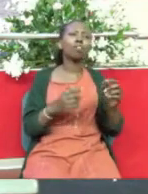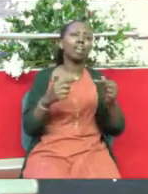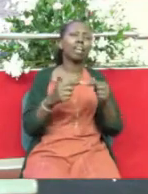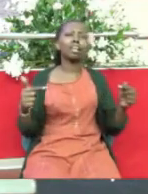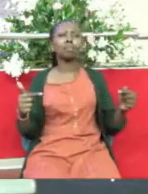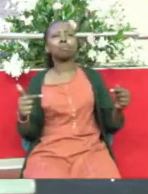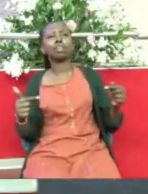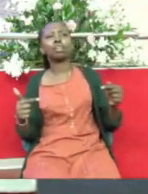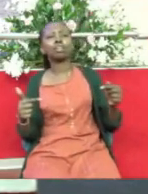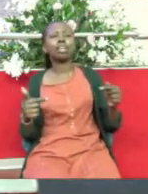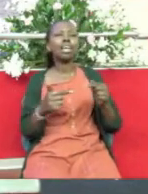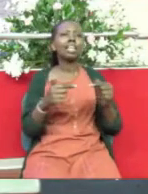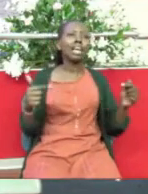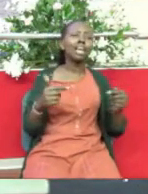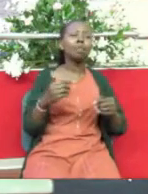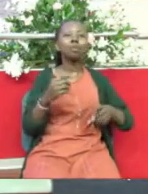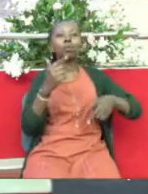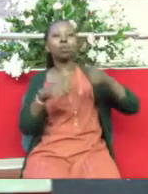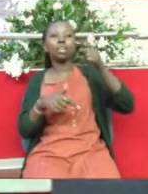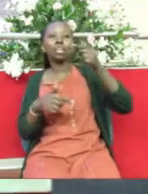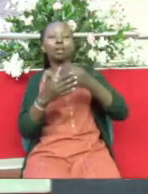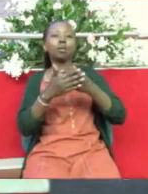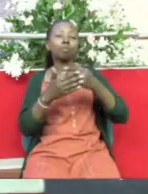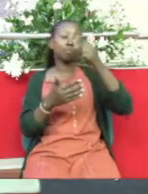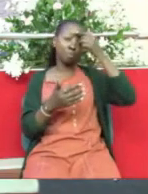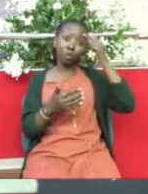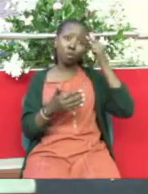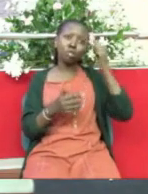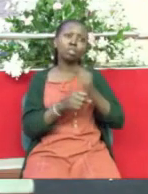effective because they block progress and movement forward.